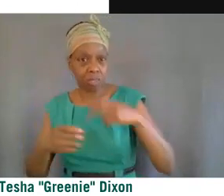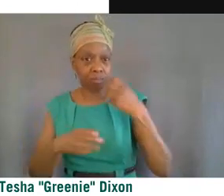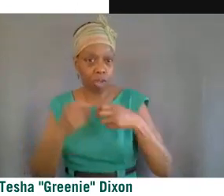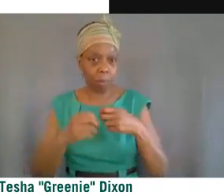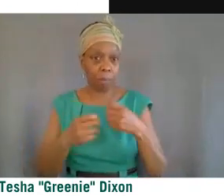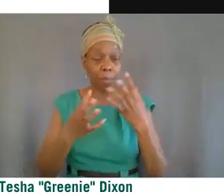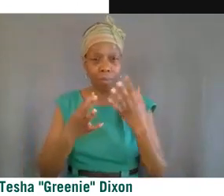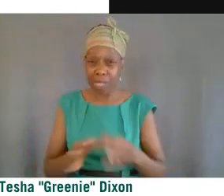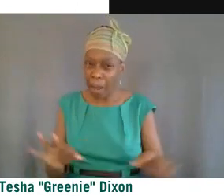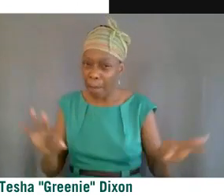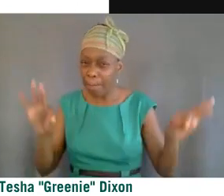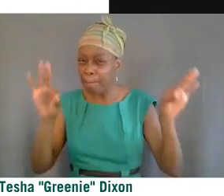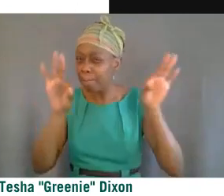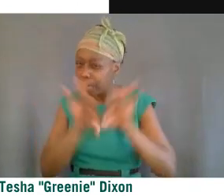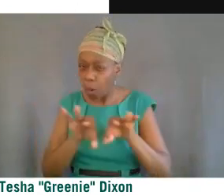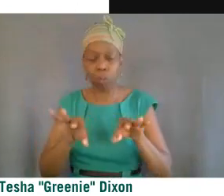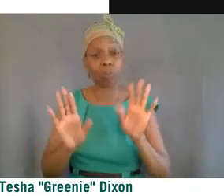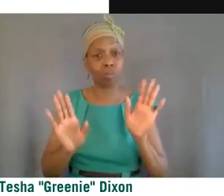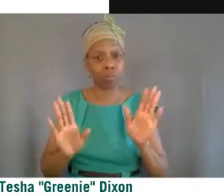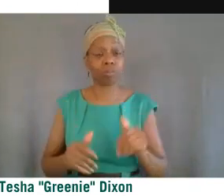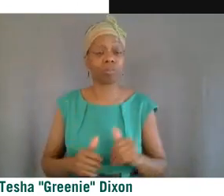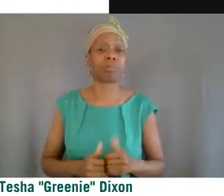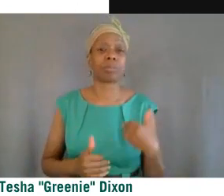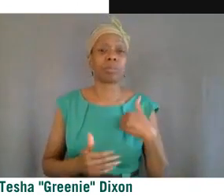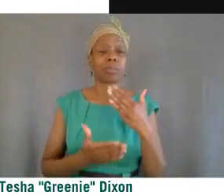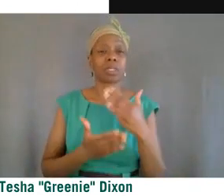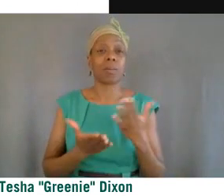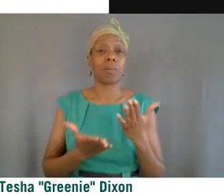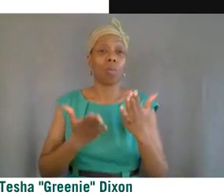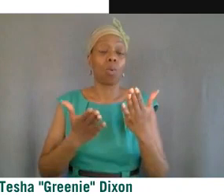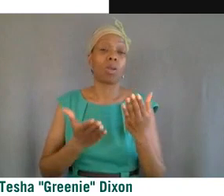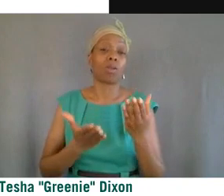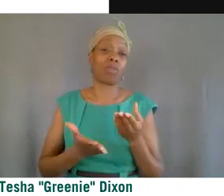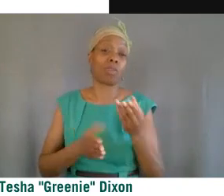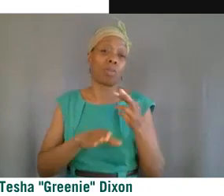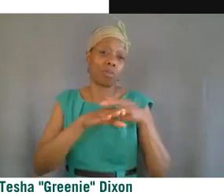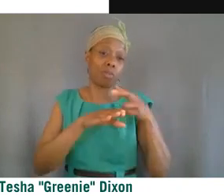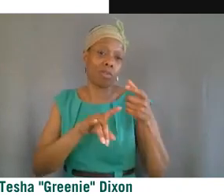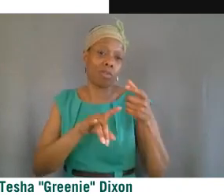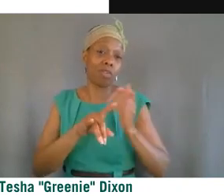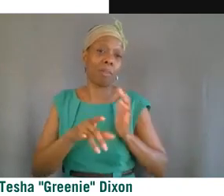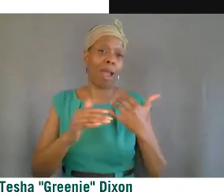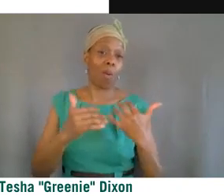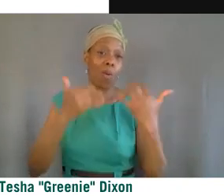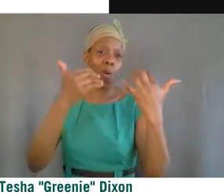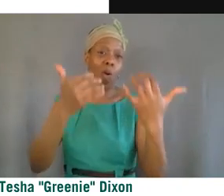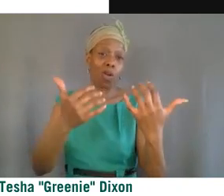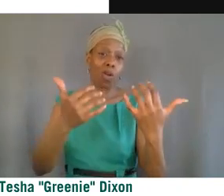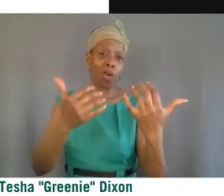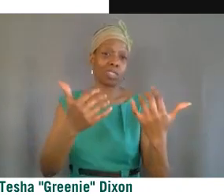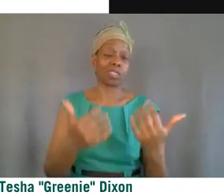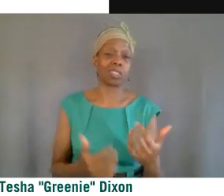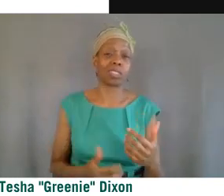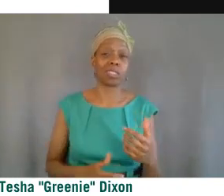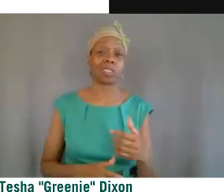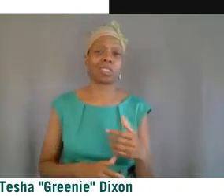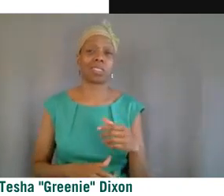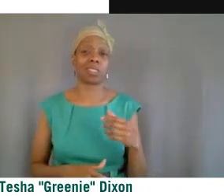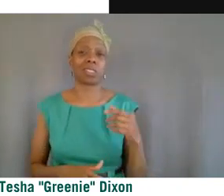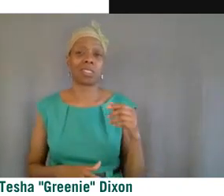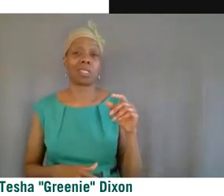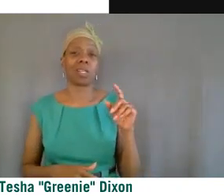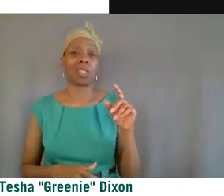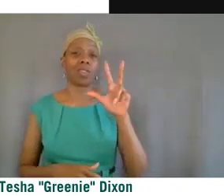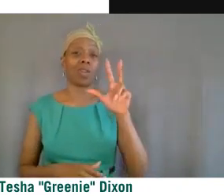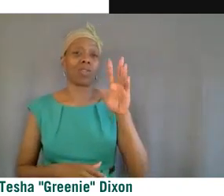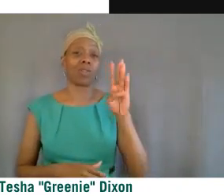important. And we've had some wonderful recommendations actually coming in from our audience. So Katie Harmon, who's a